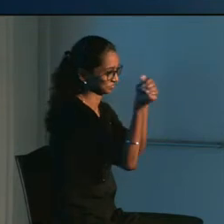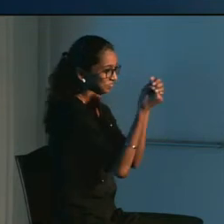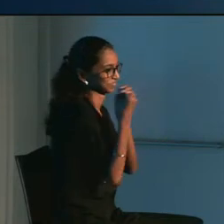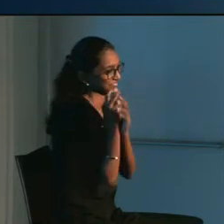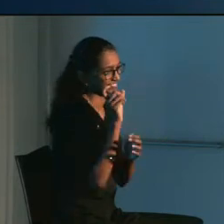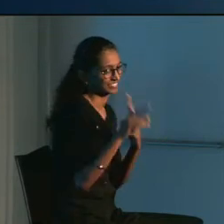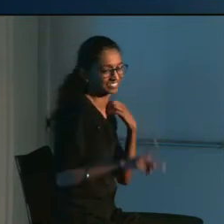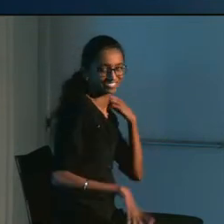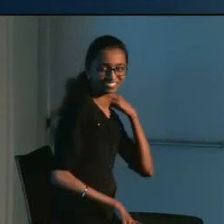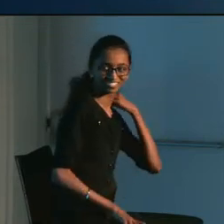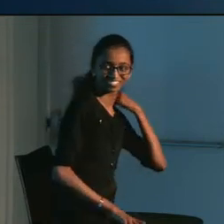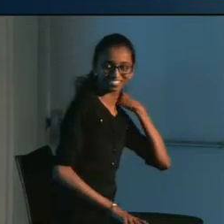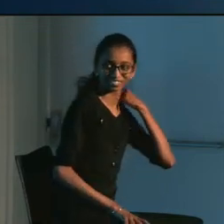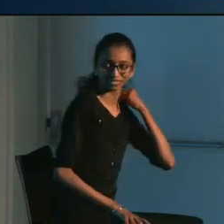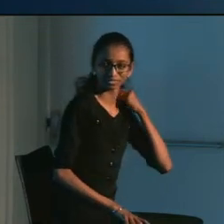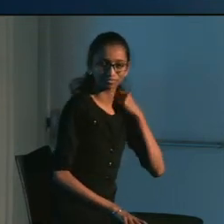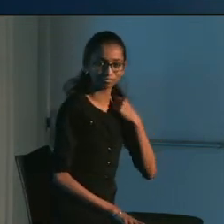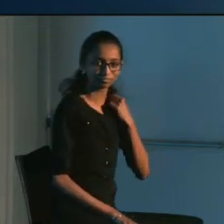fantastic.